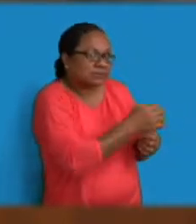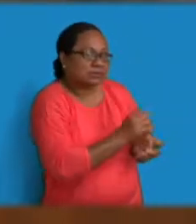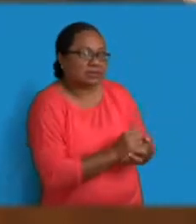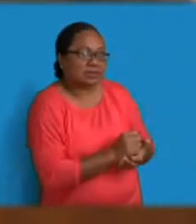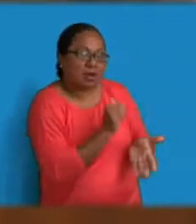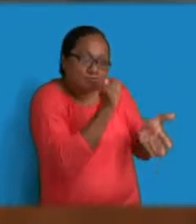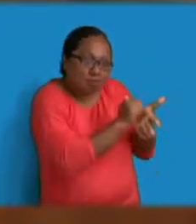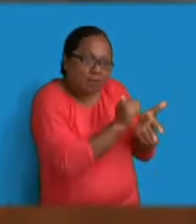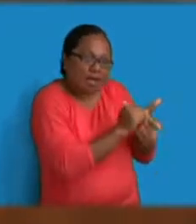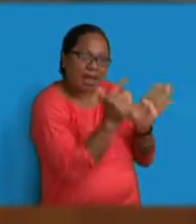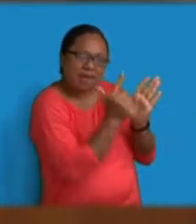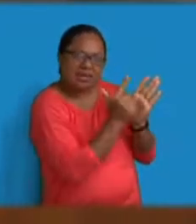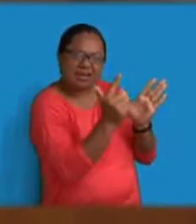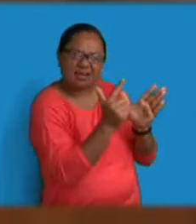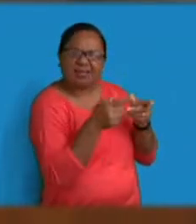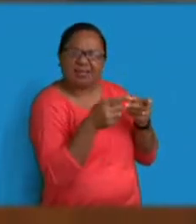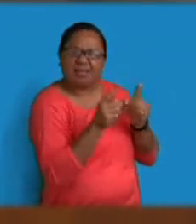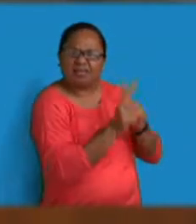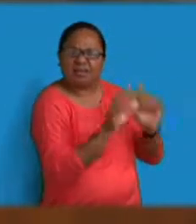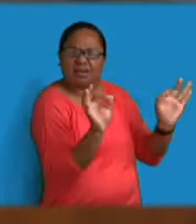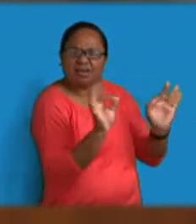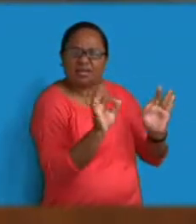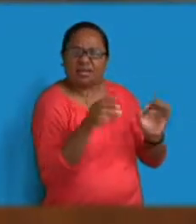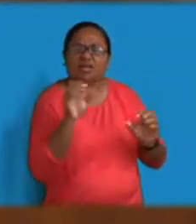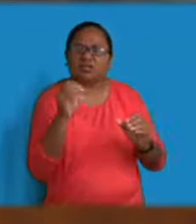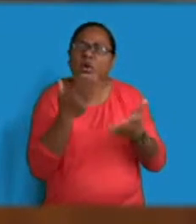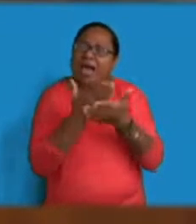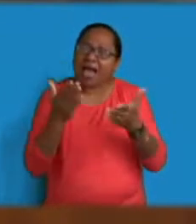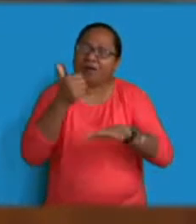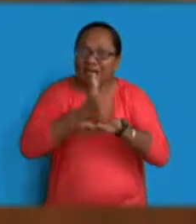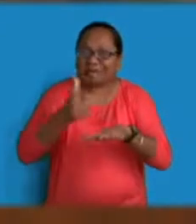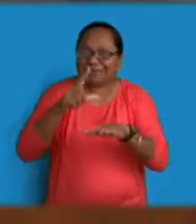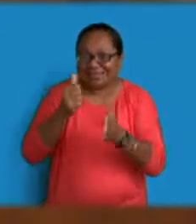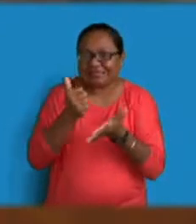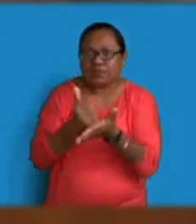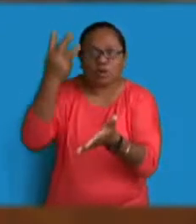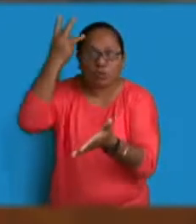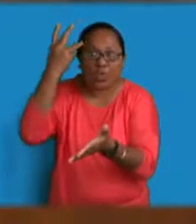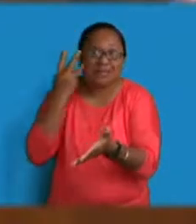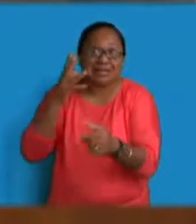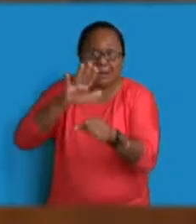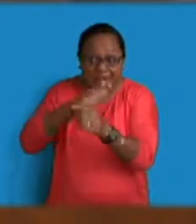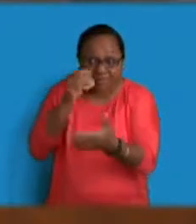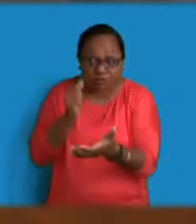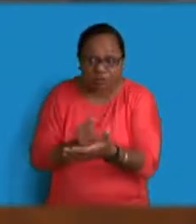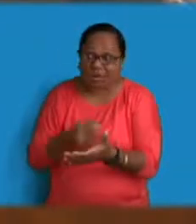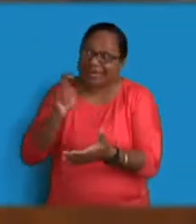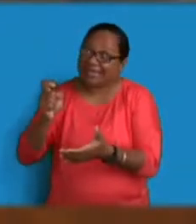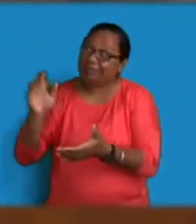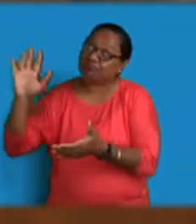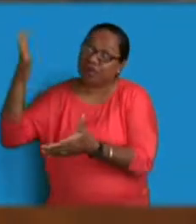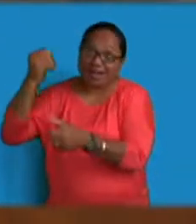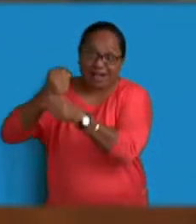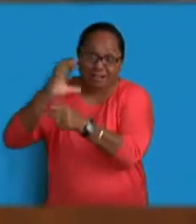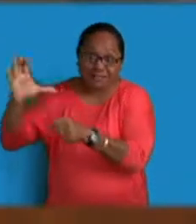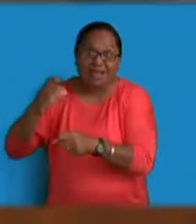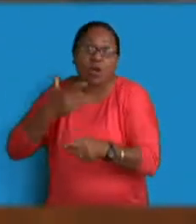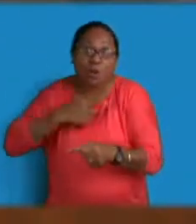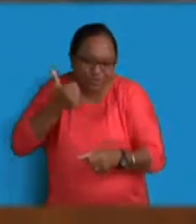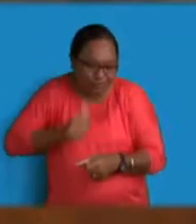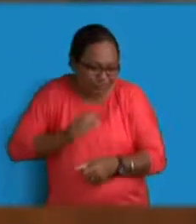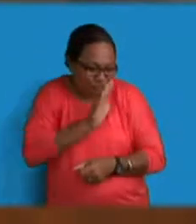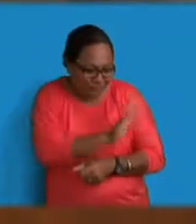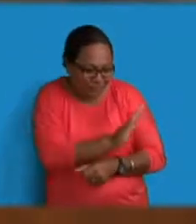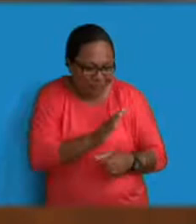there a provision from governments to provide backing to these, to women, in the event somebody wants to use one of